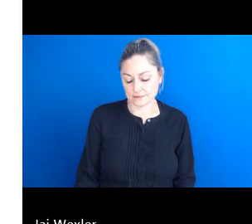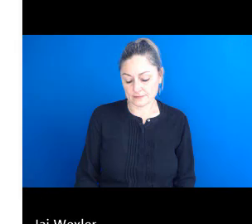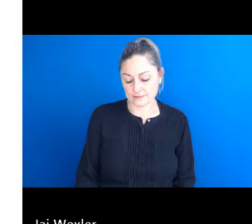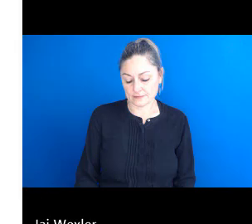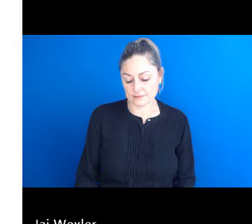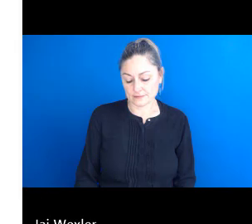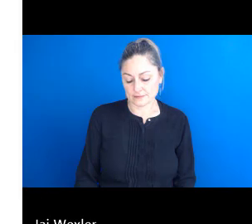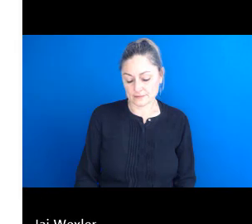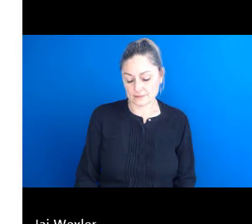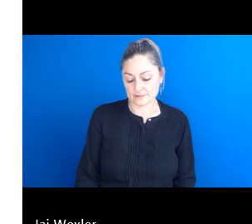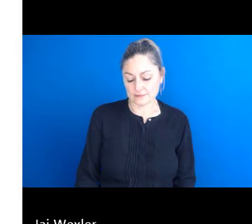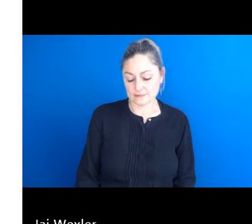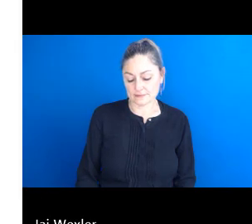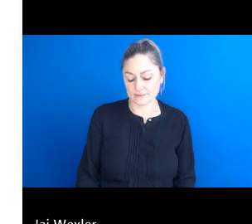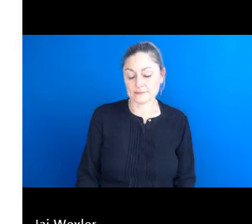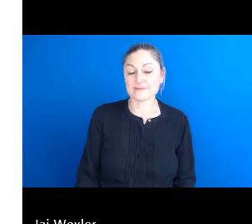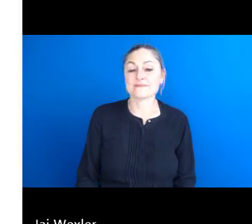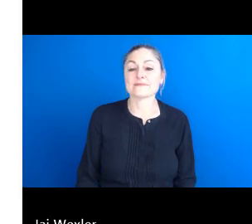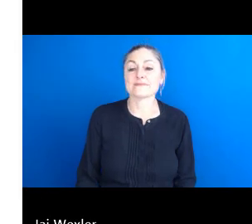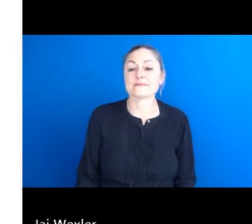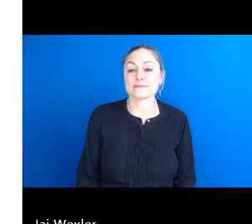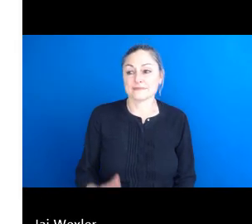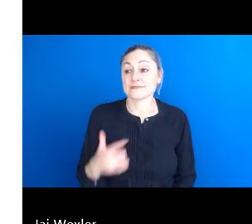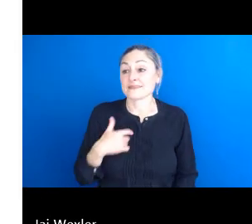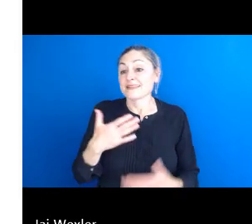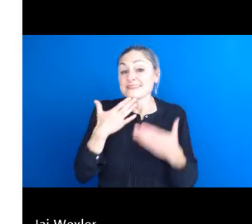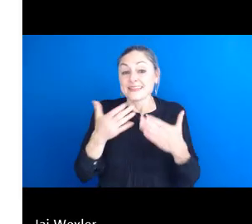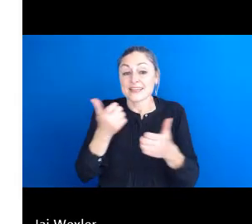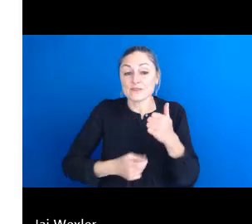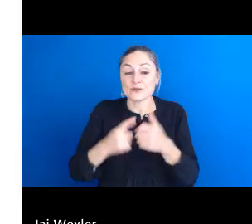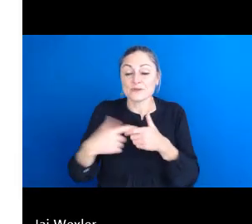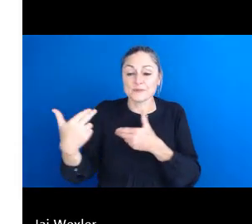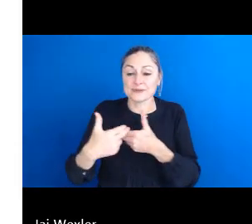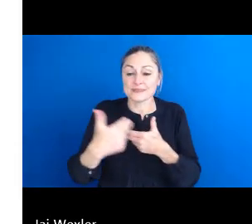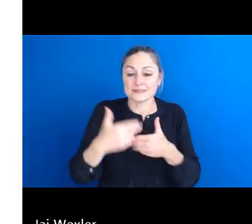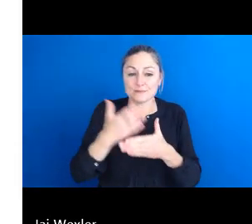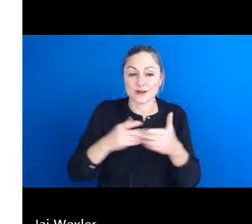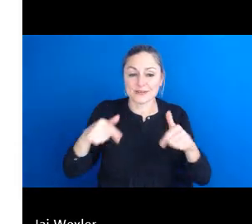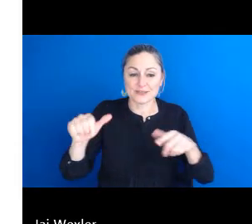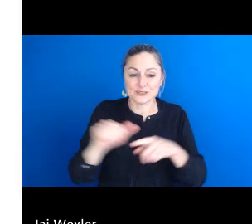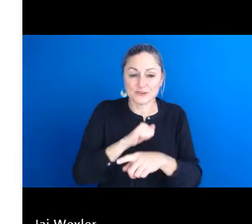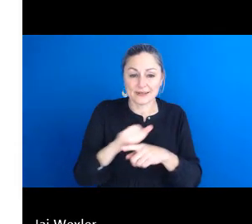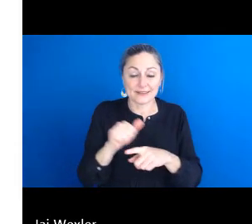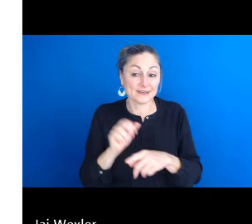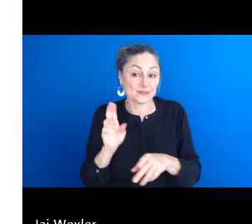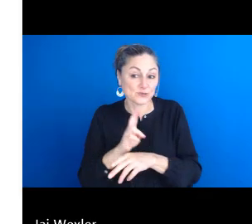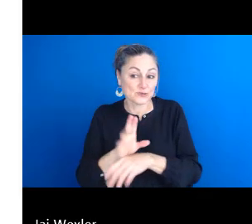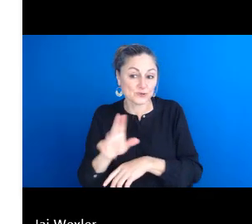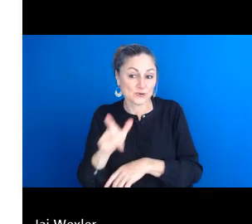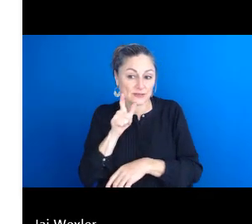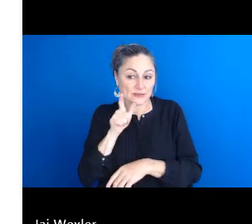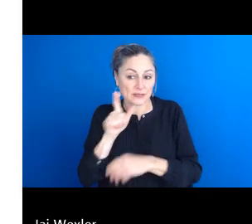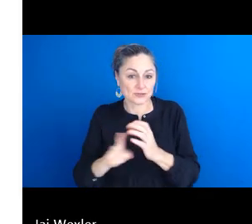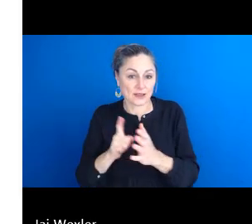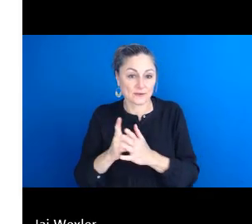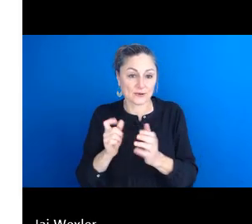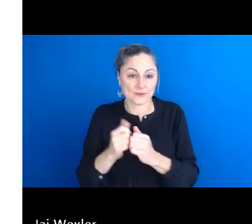All right. Well, I would like to thank everyone for participating as part of this training, for spending their lunch hour with PHRC